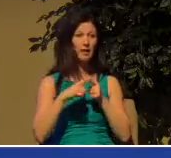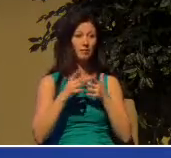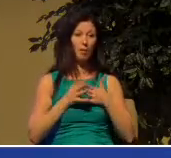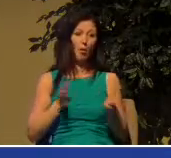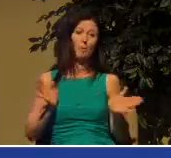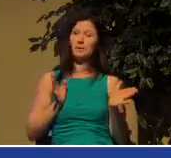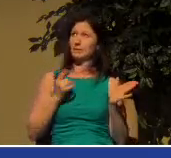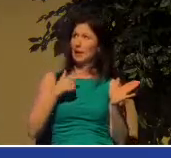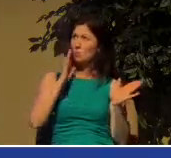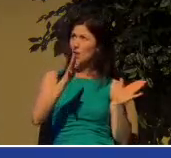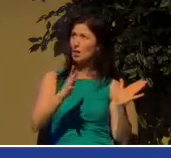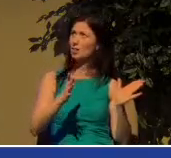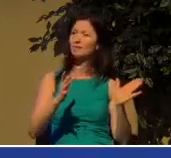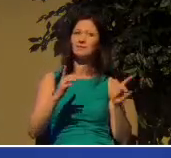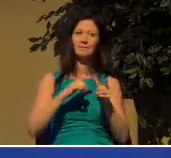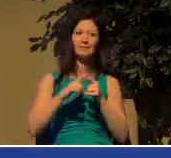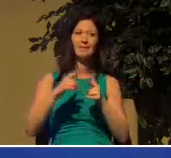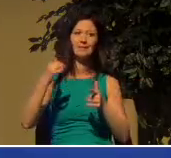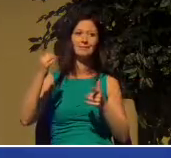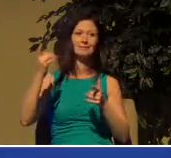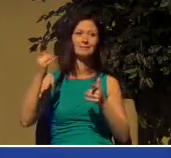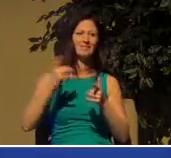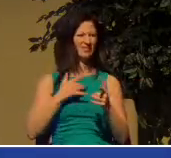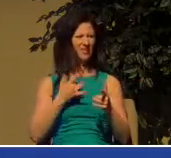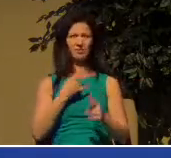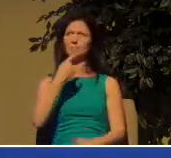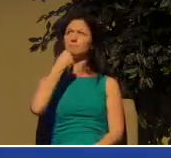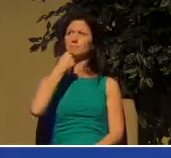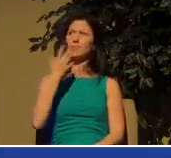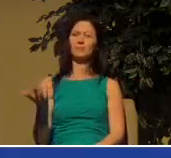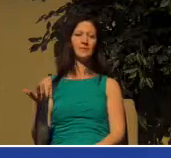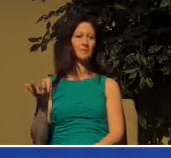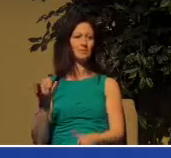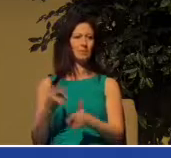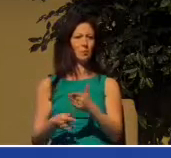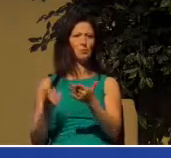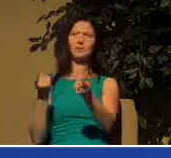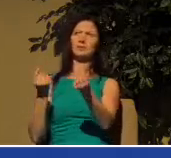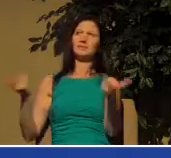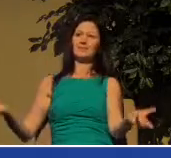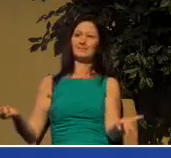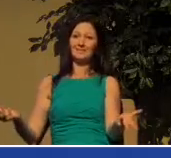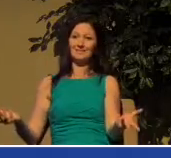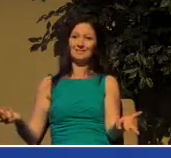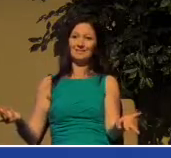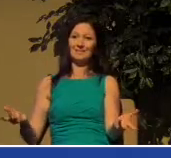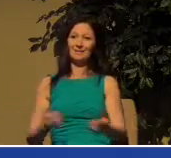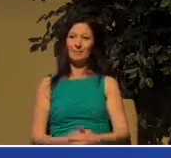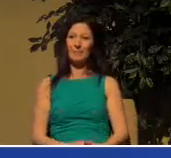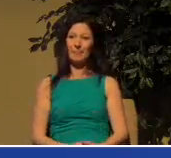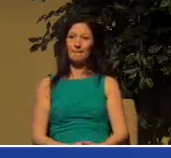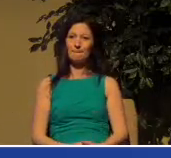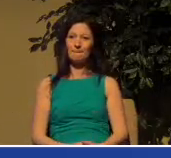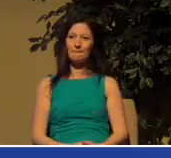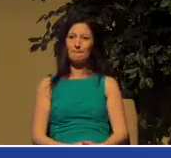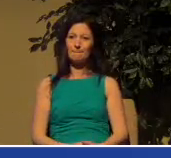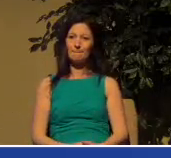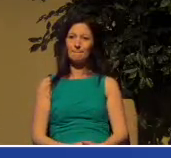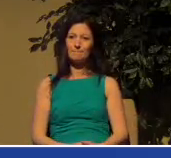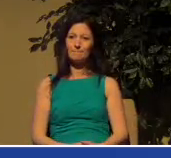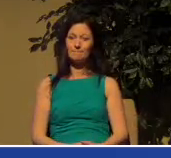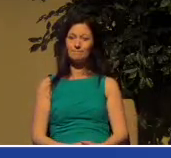that true? See, this isn't something that happens to people who are just nominal Christians. They never go out on a limb that